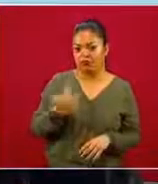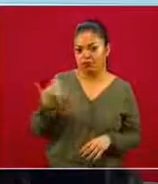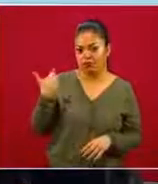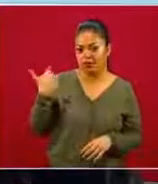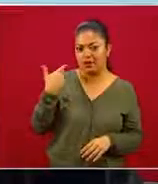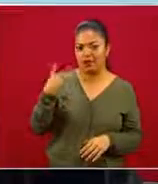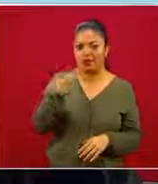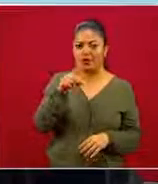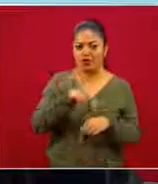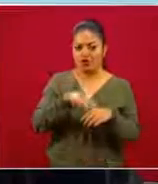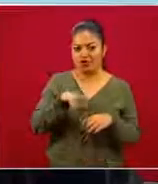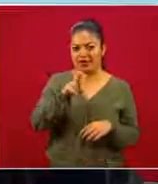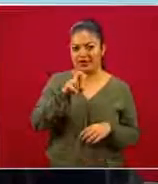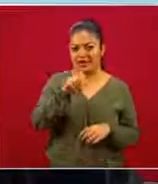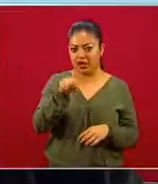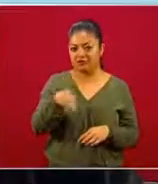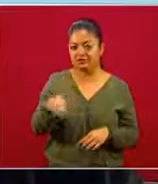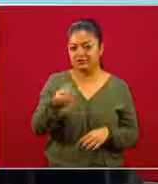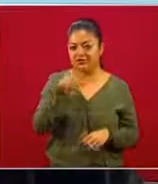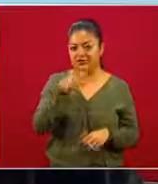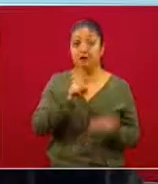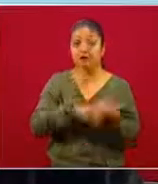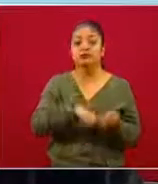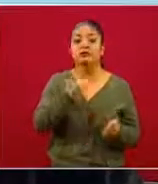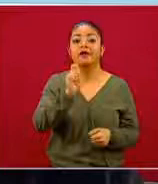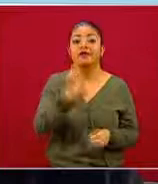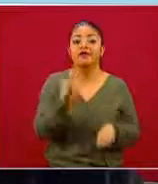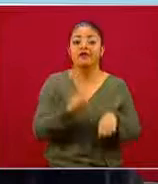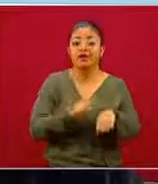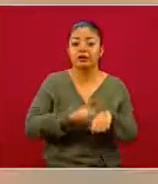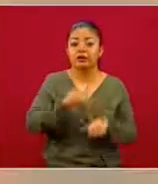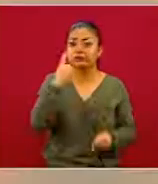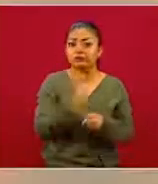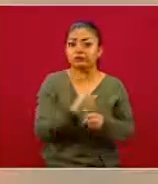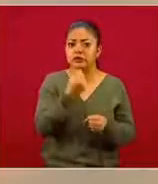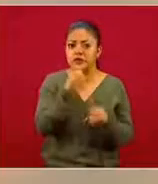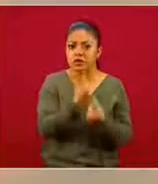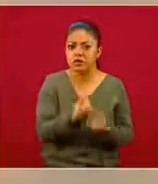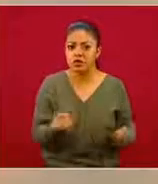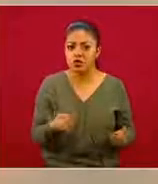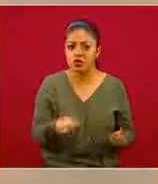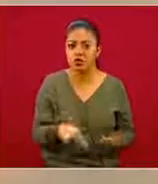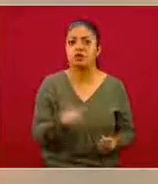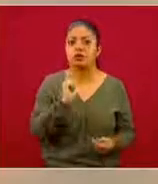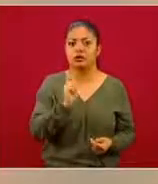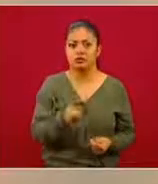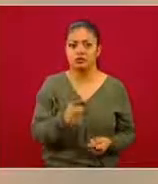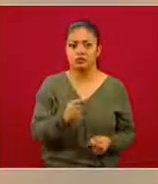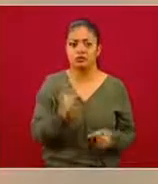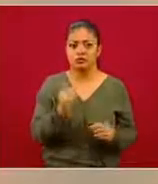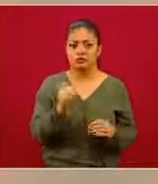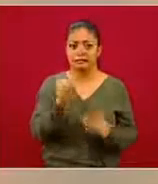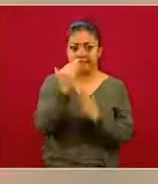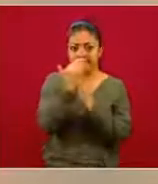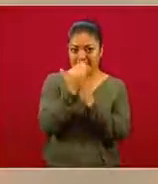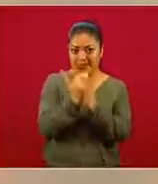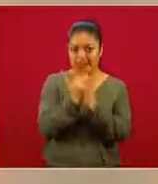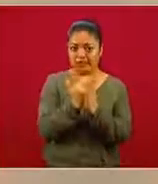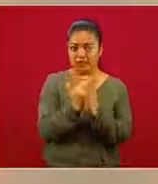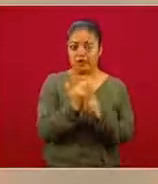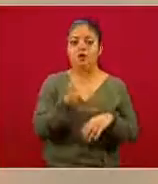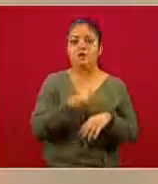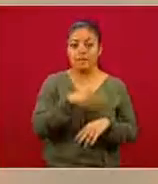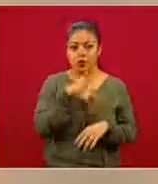Dr. Veras, something that she mentioned, I'm going to pivot off of that. When we're talking about childhood